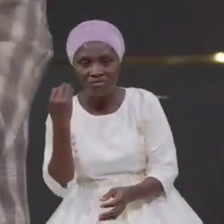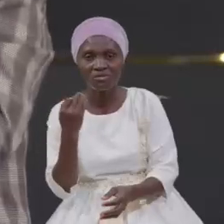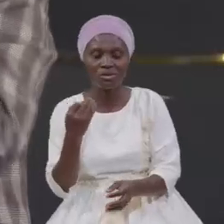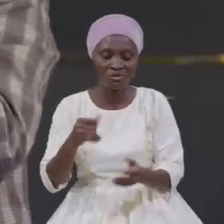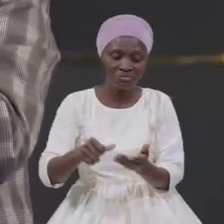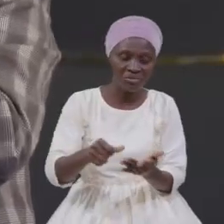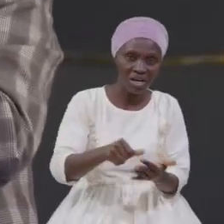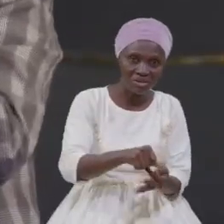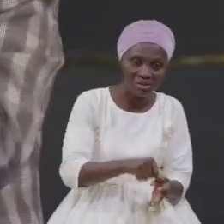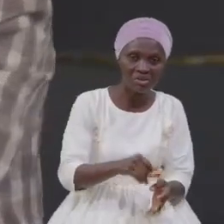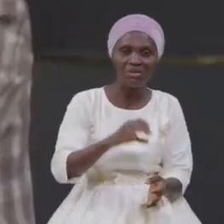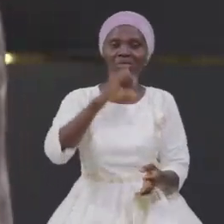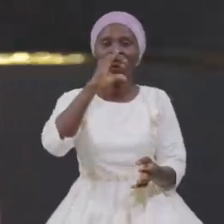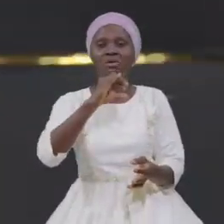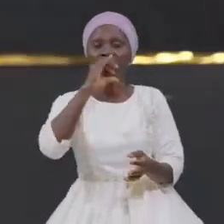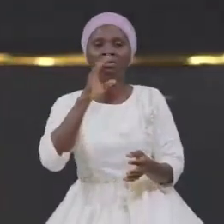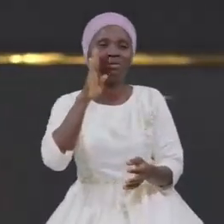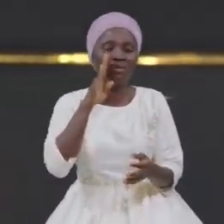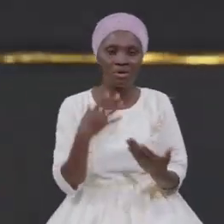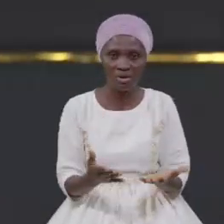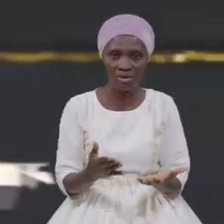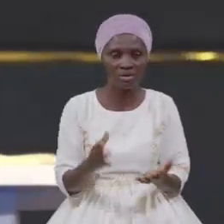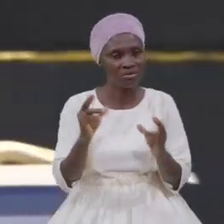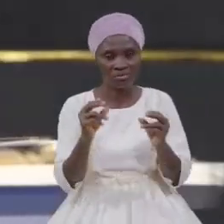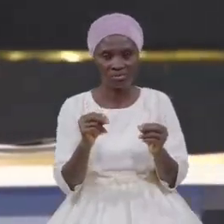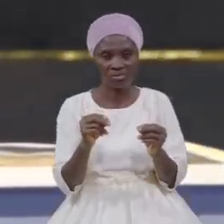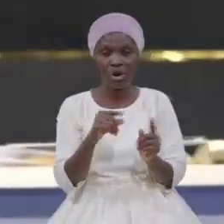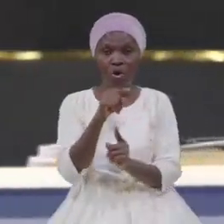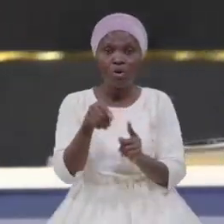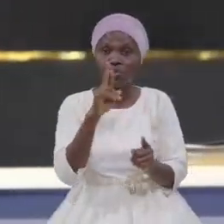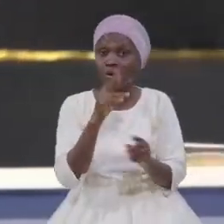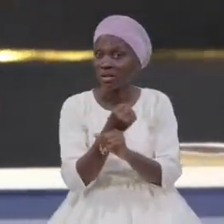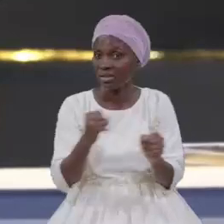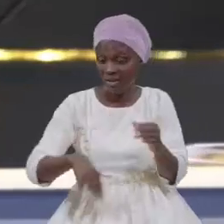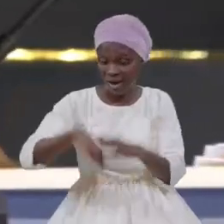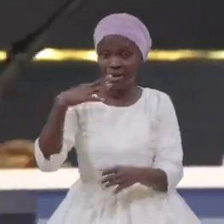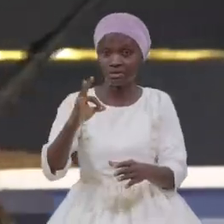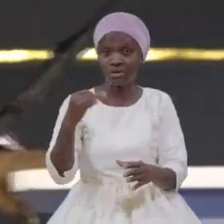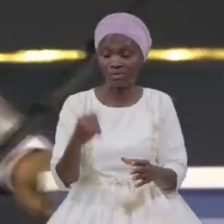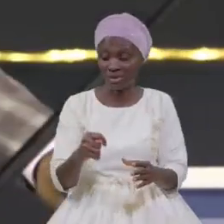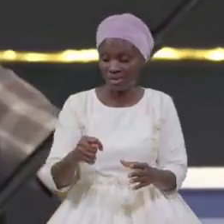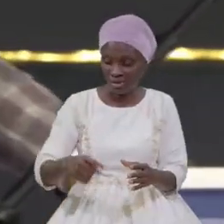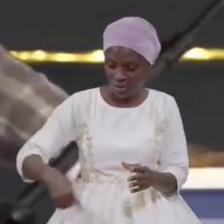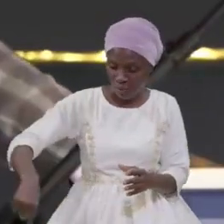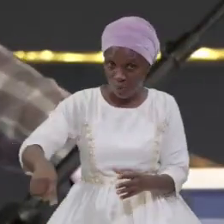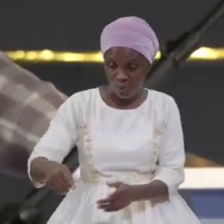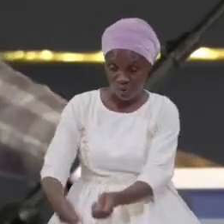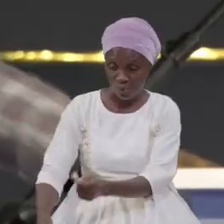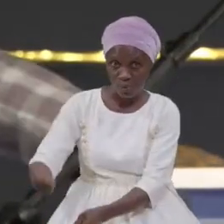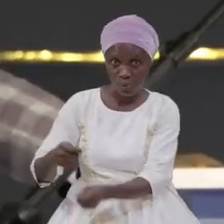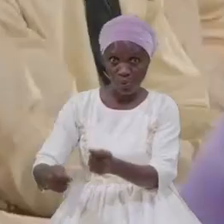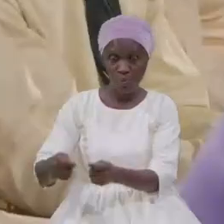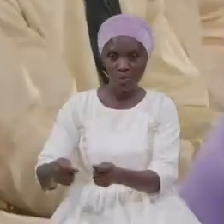saved out of the well, you're pulled out of that well and you're no longer